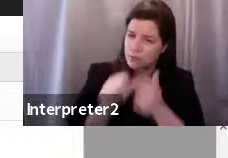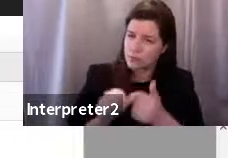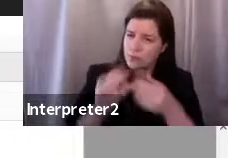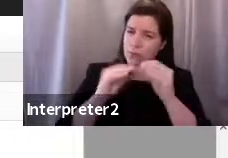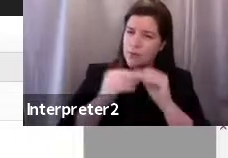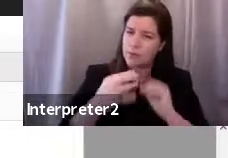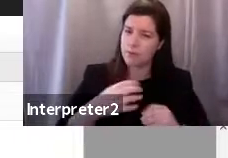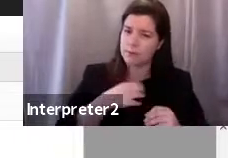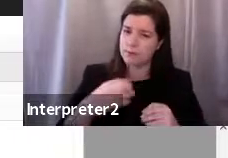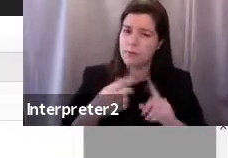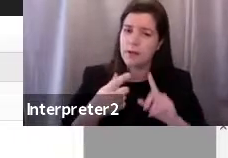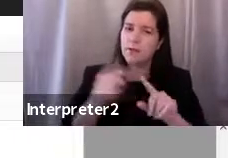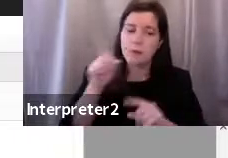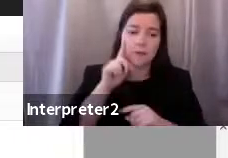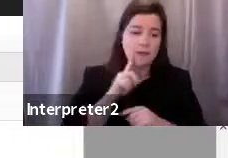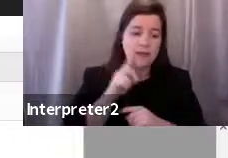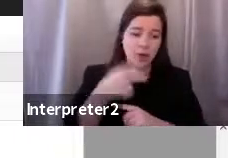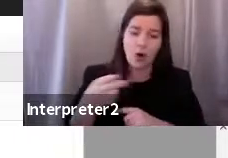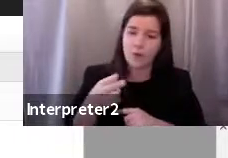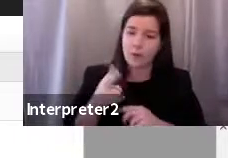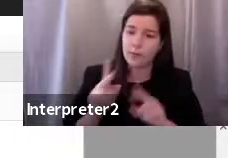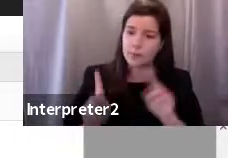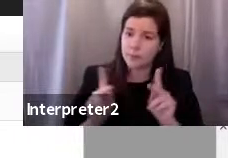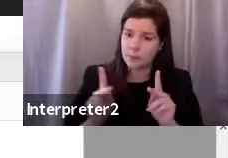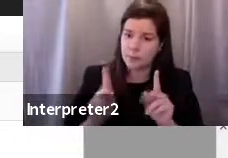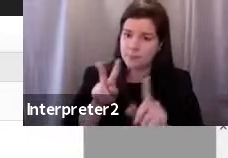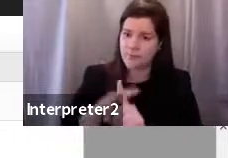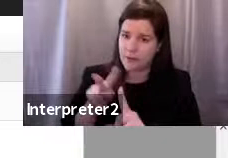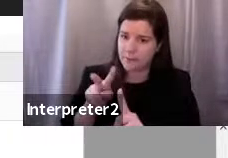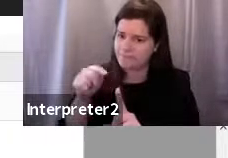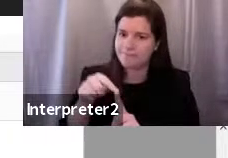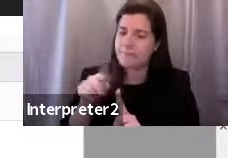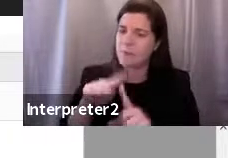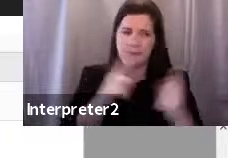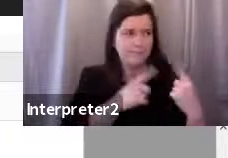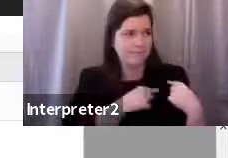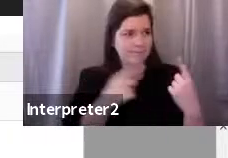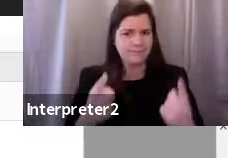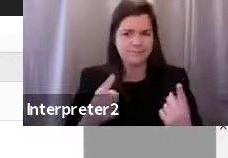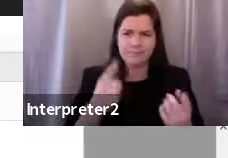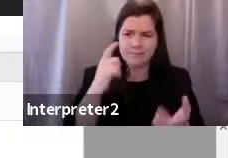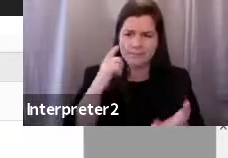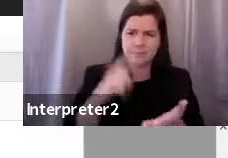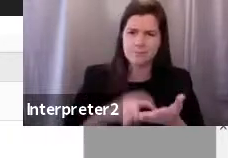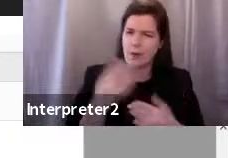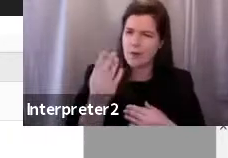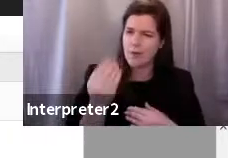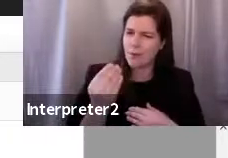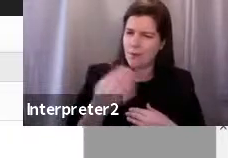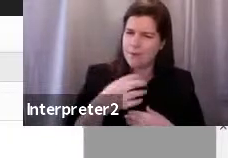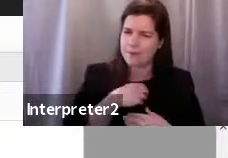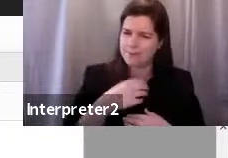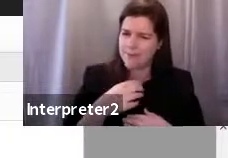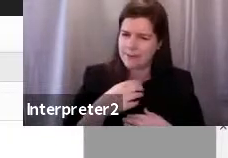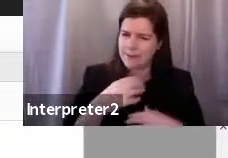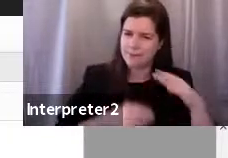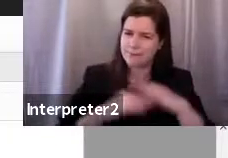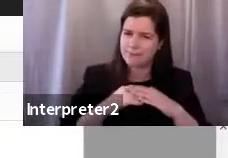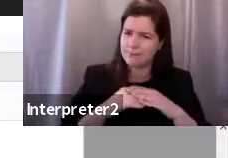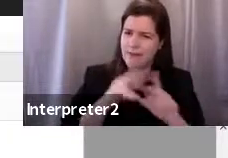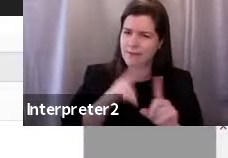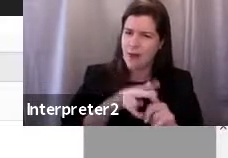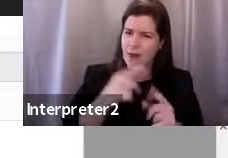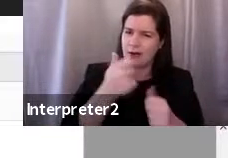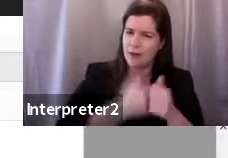hearing constituents, but over the past 5 years, no more than 14 complaints have been filed in a single year. However, in